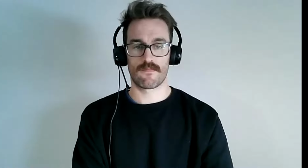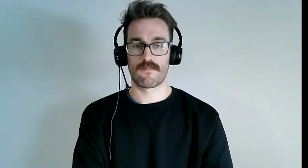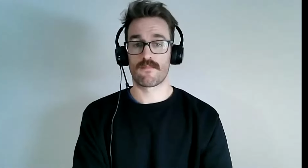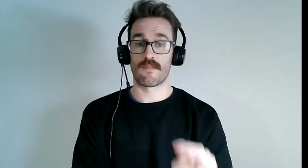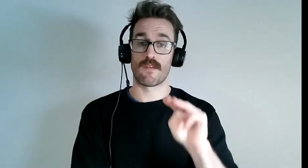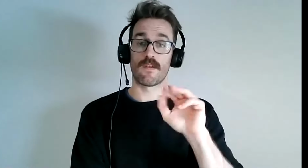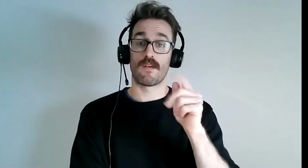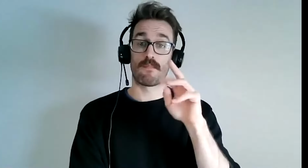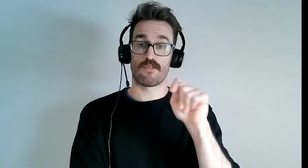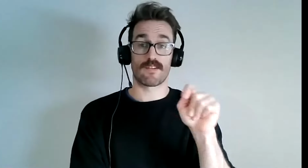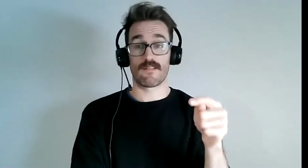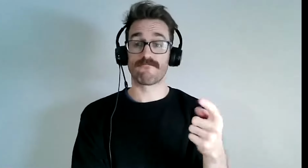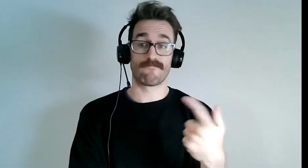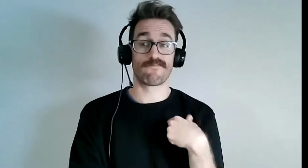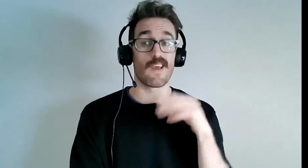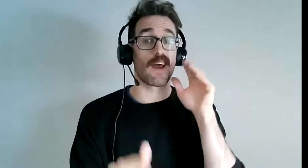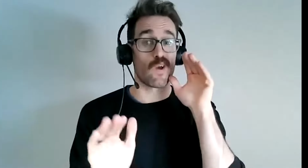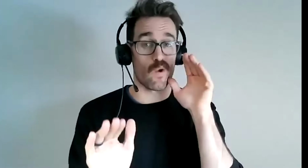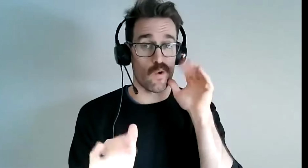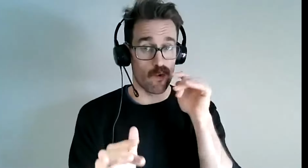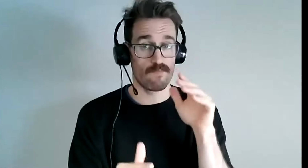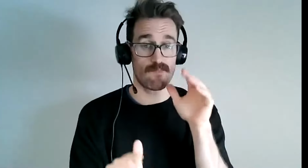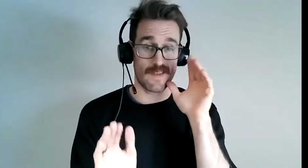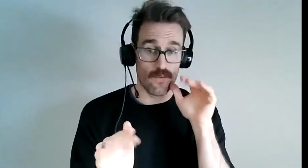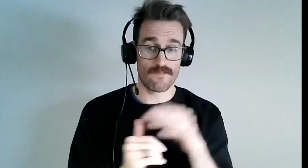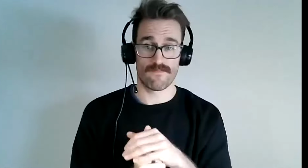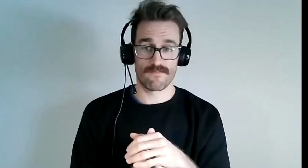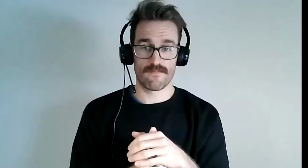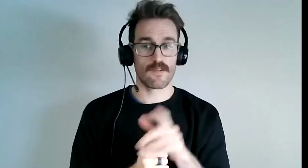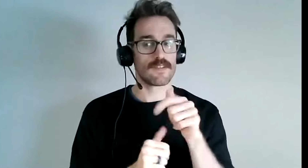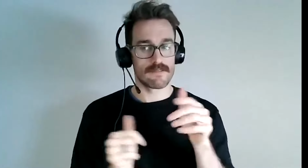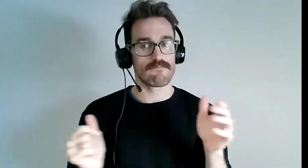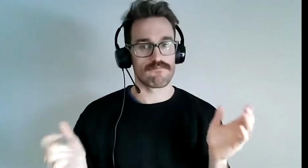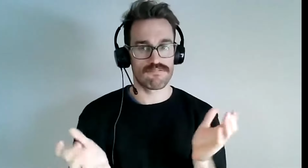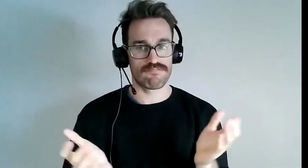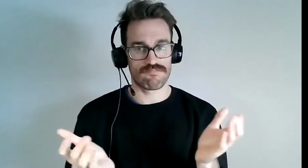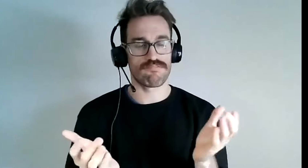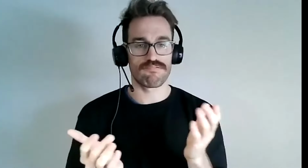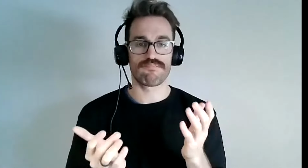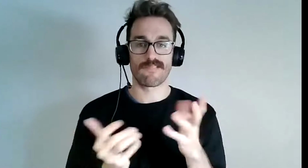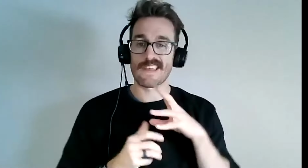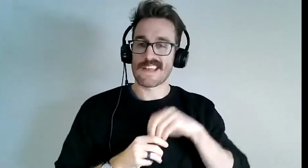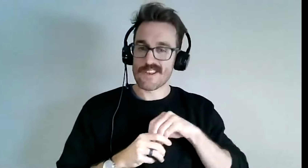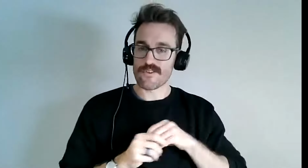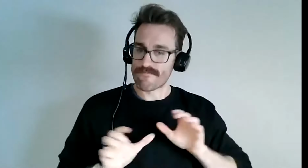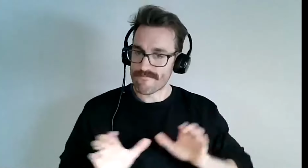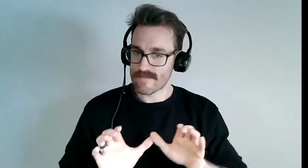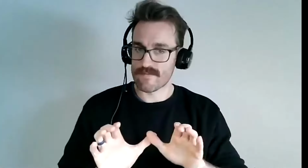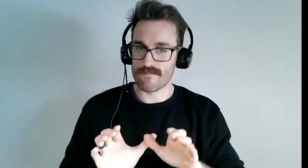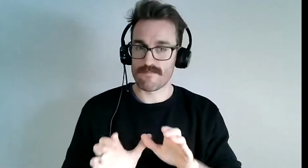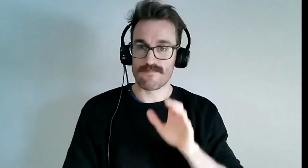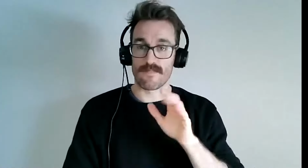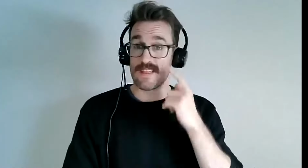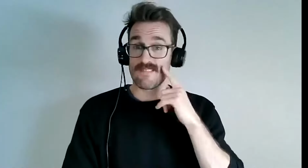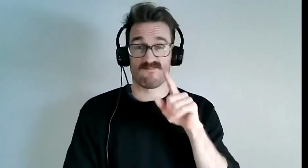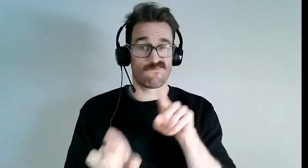It's a little bit like Margaret Young just mentioned. We really need to get moving on our activism internally. And I think that's the same thing for the European